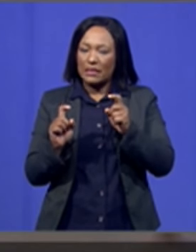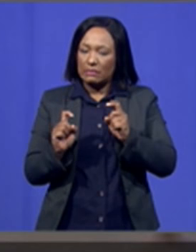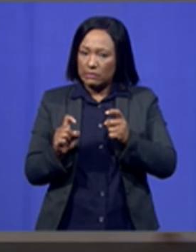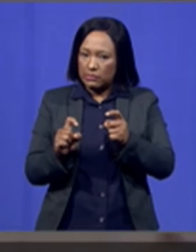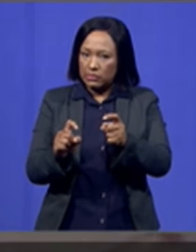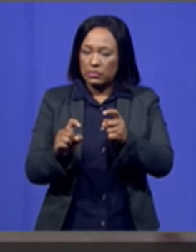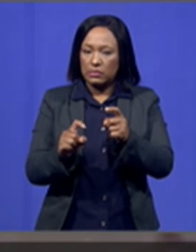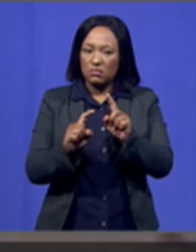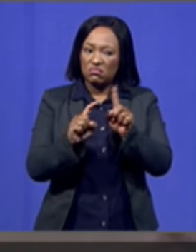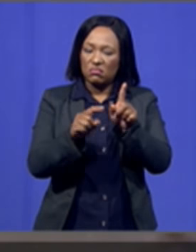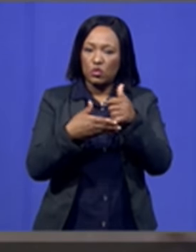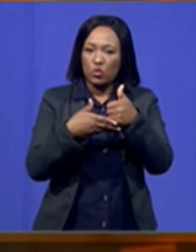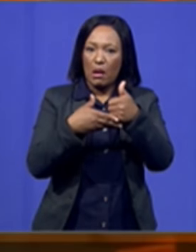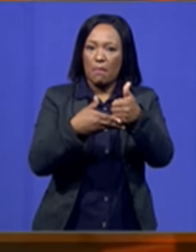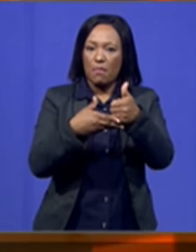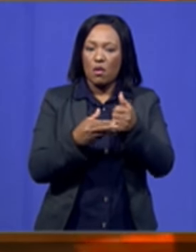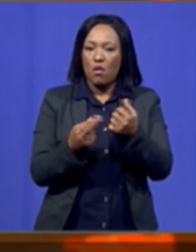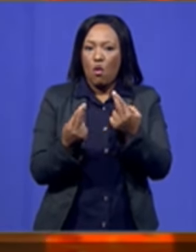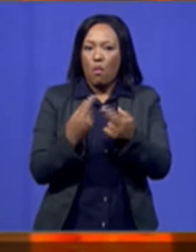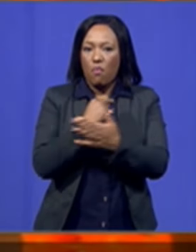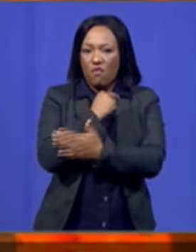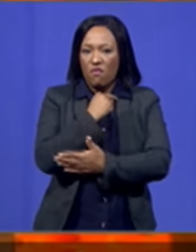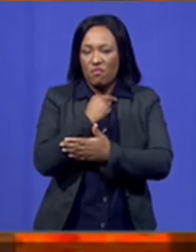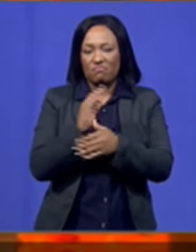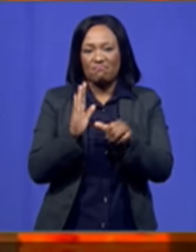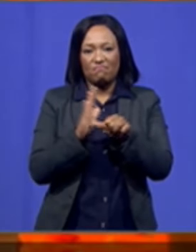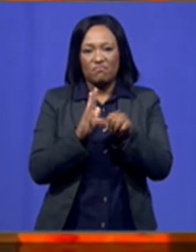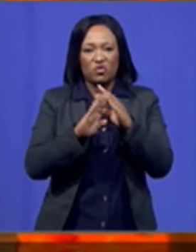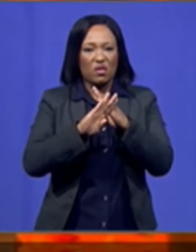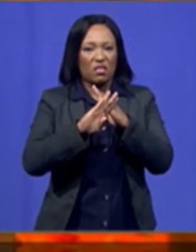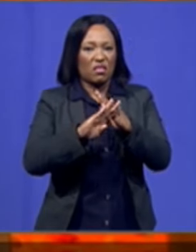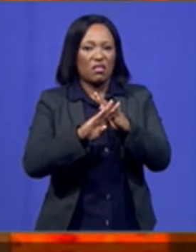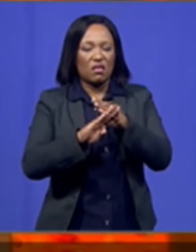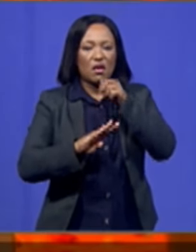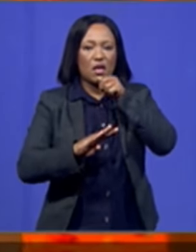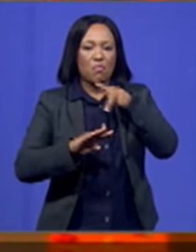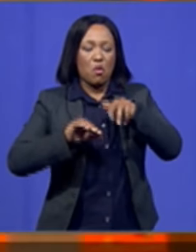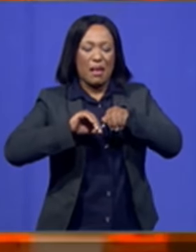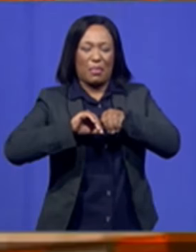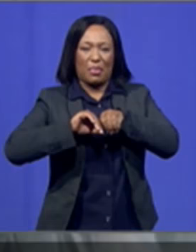tshebetso bongwe le tshepo ya setjhaba ho tla ba bohlokwa ho thibela ho nama ha Ebola.